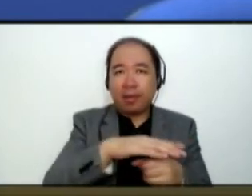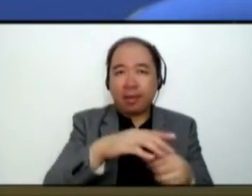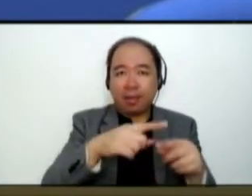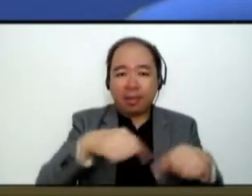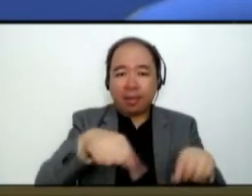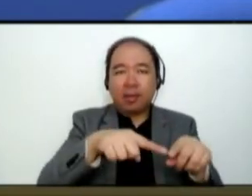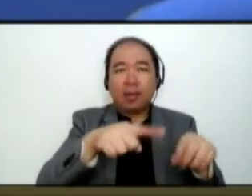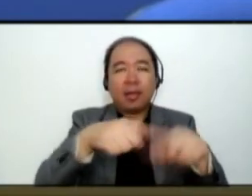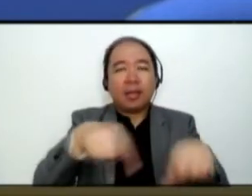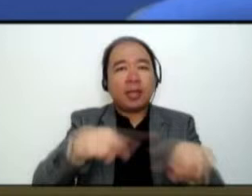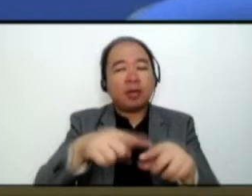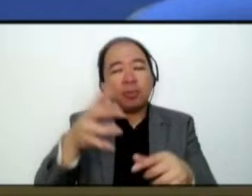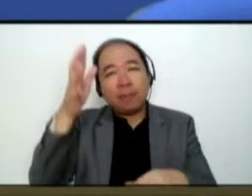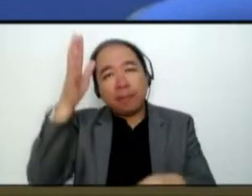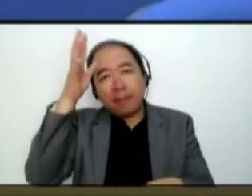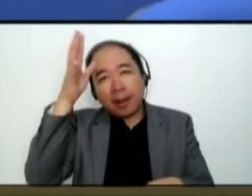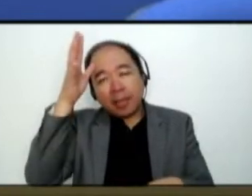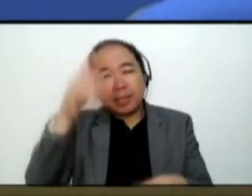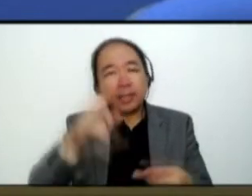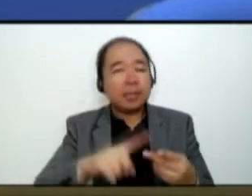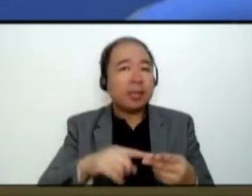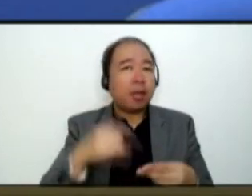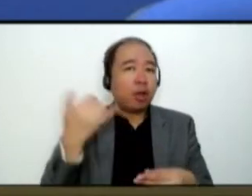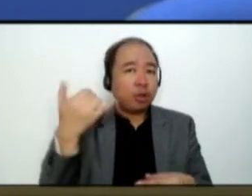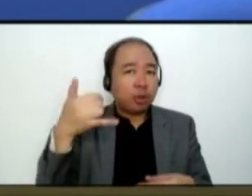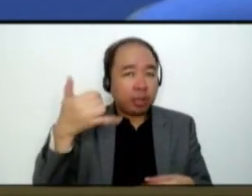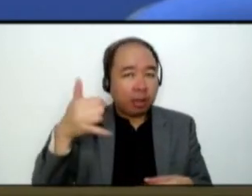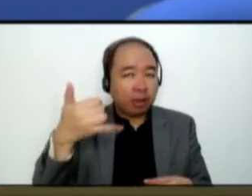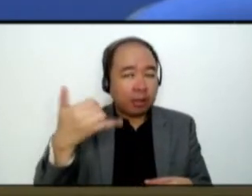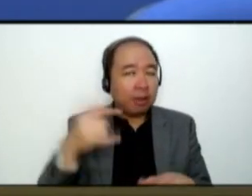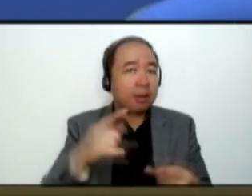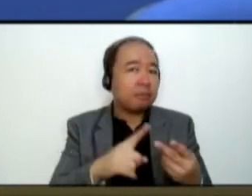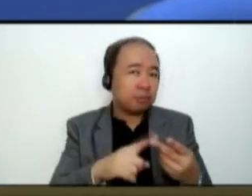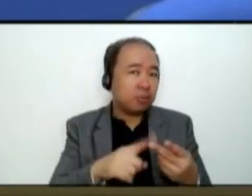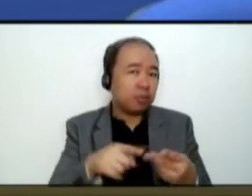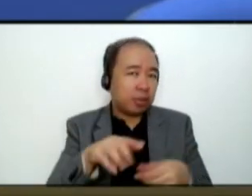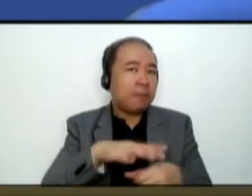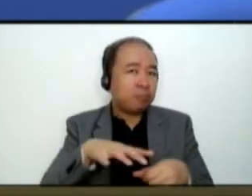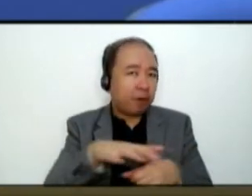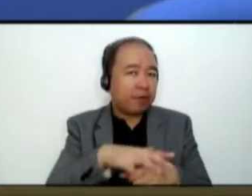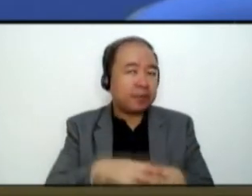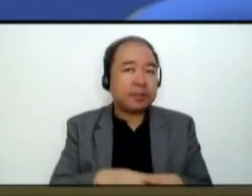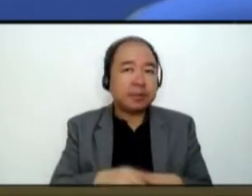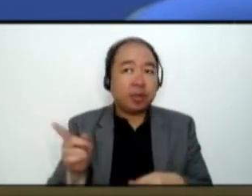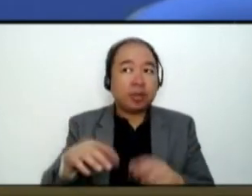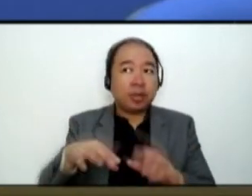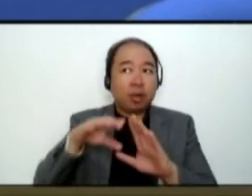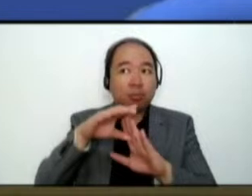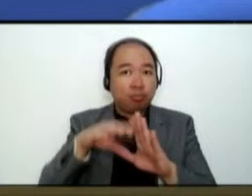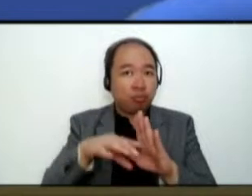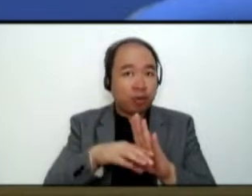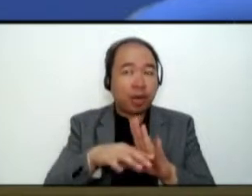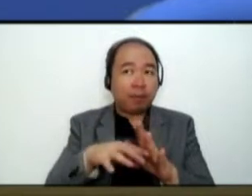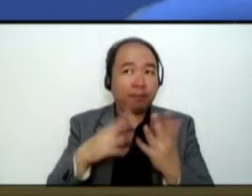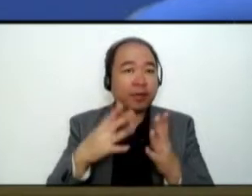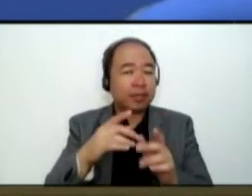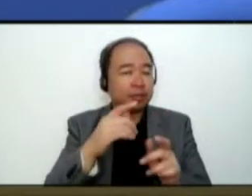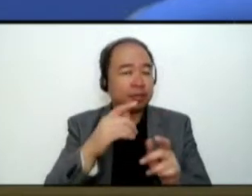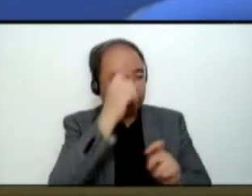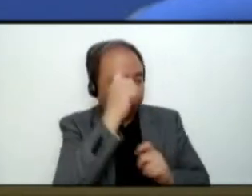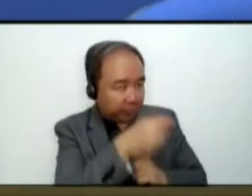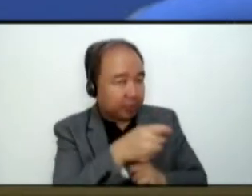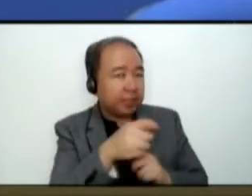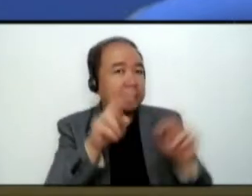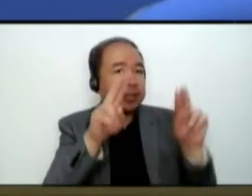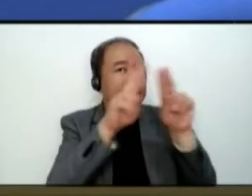in Bali and Yogyakarta Province. The program has been internationally recognized, supported